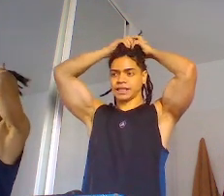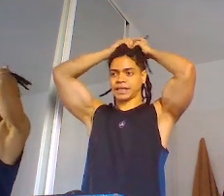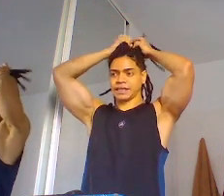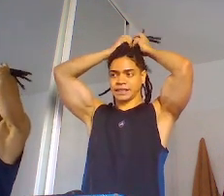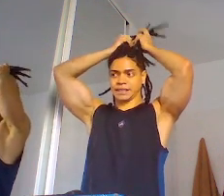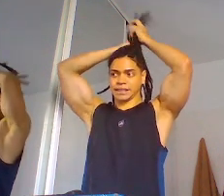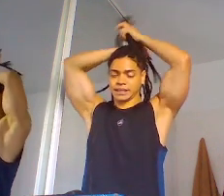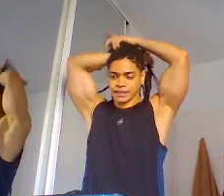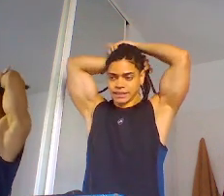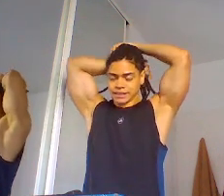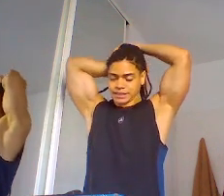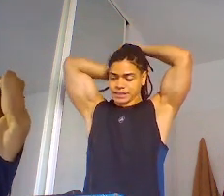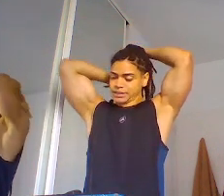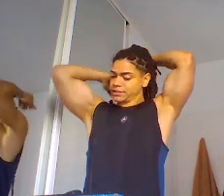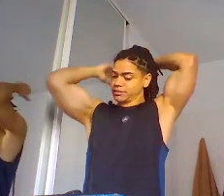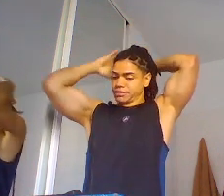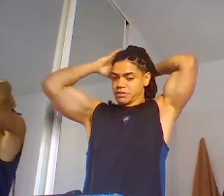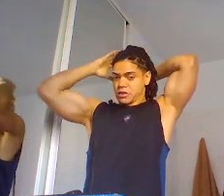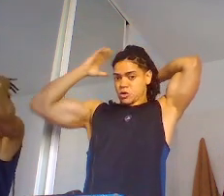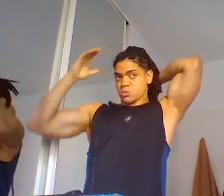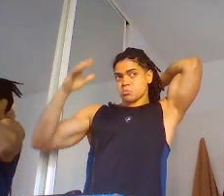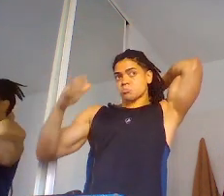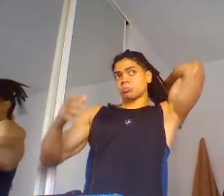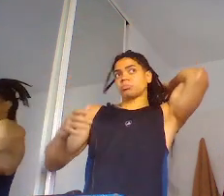things like